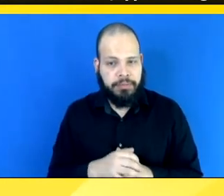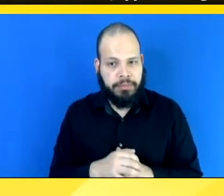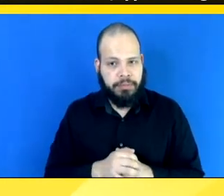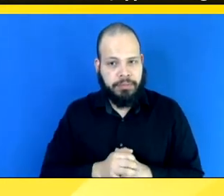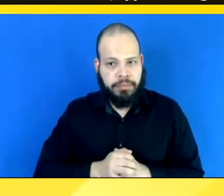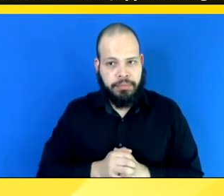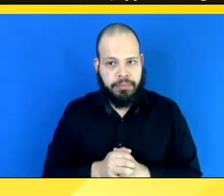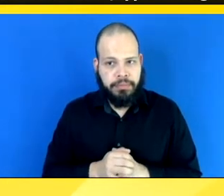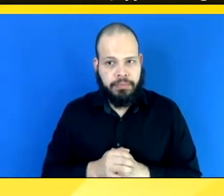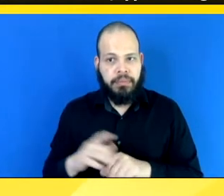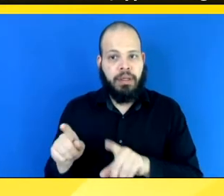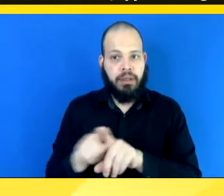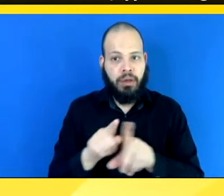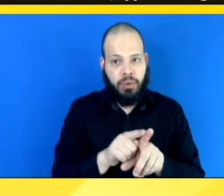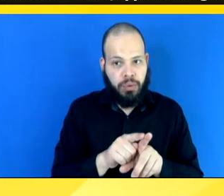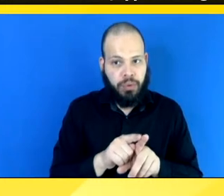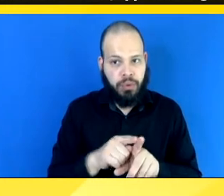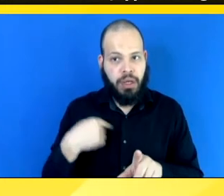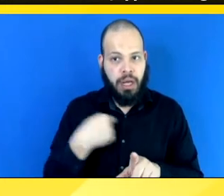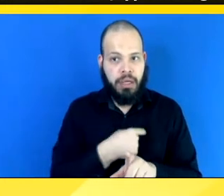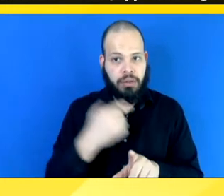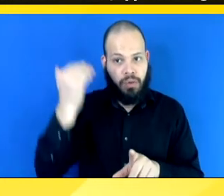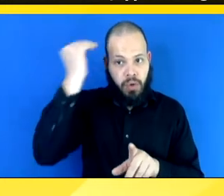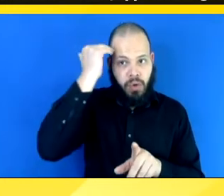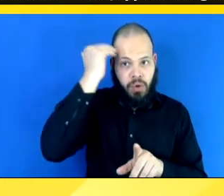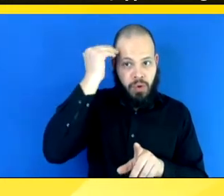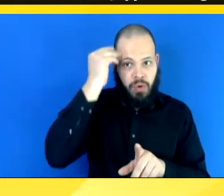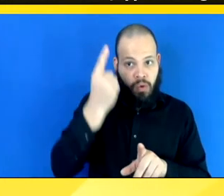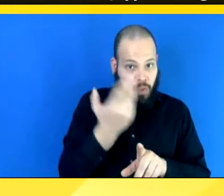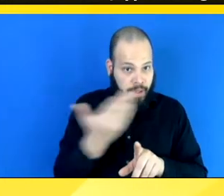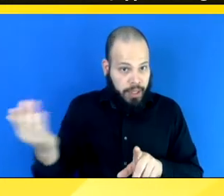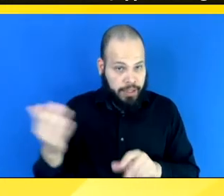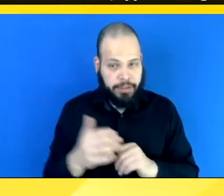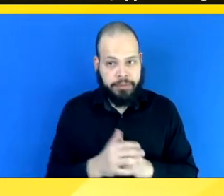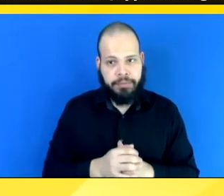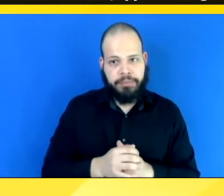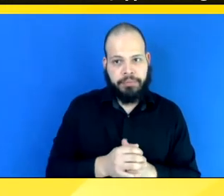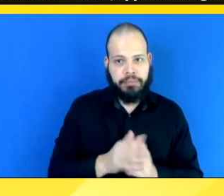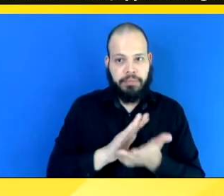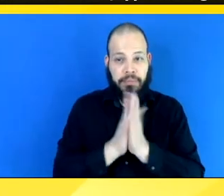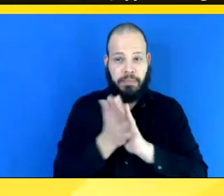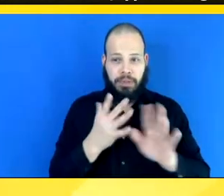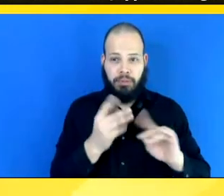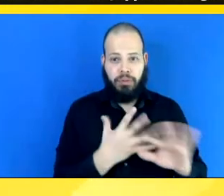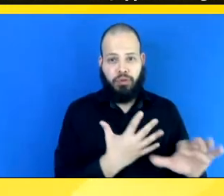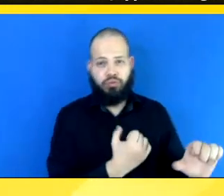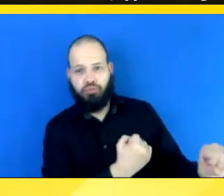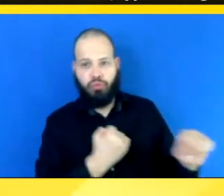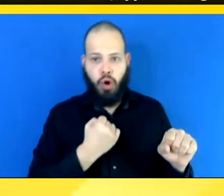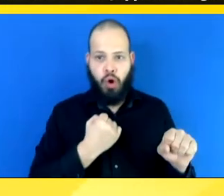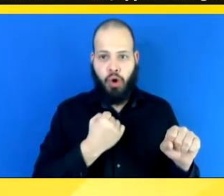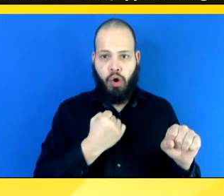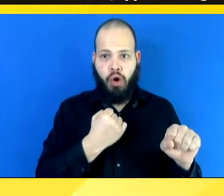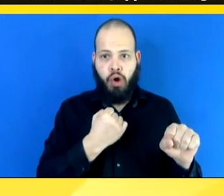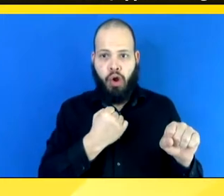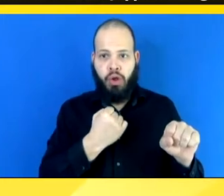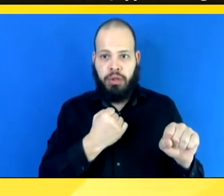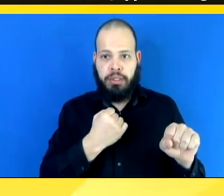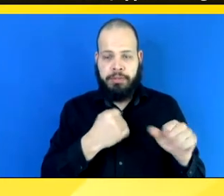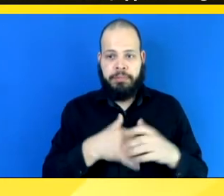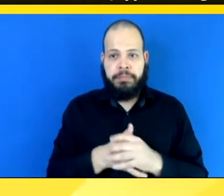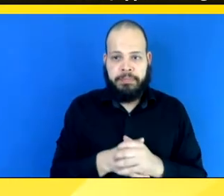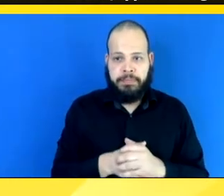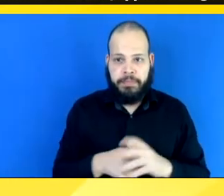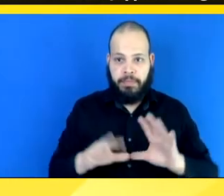is something we know, that strengthening the labor movement in the South is critical